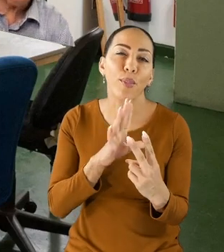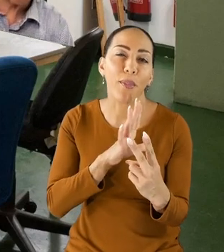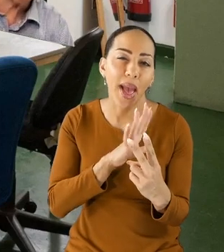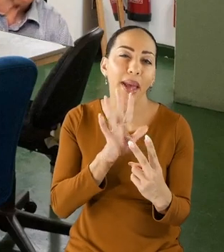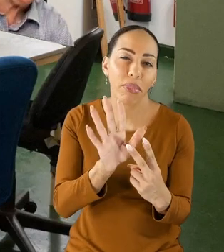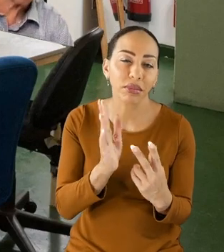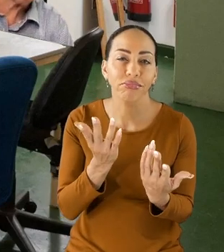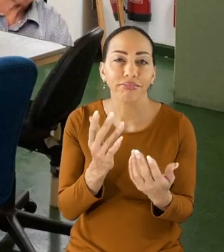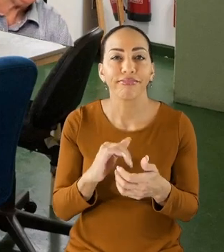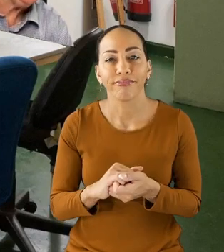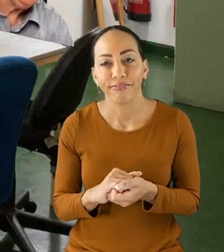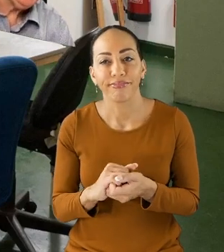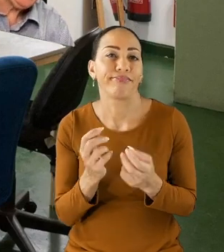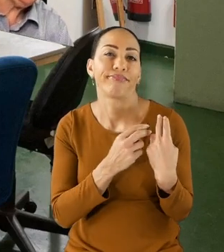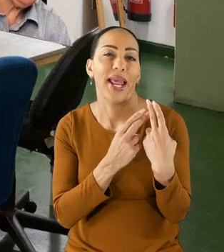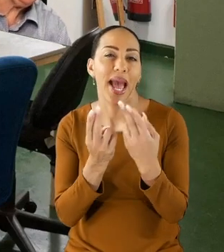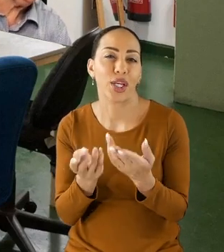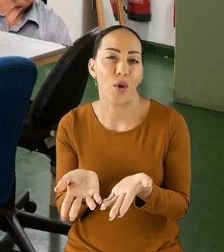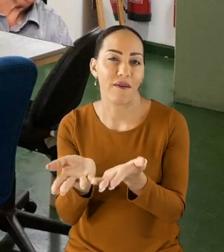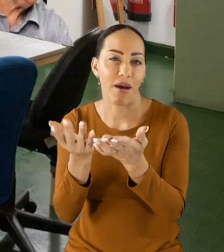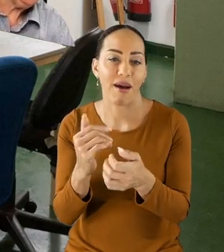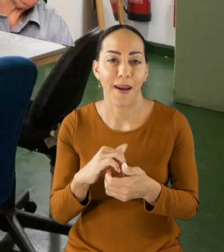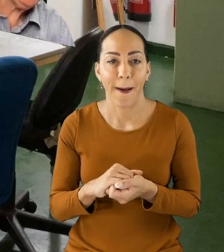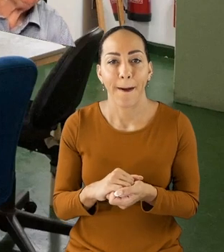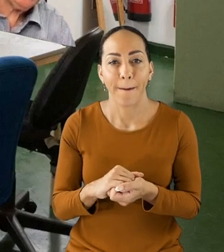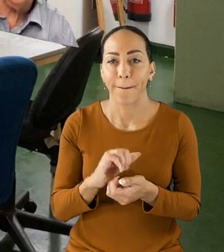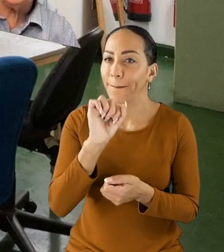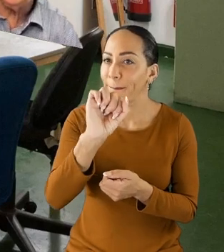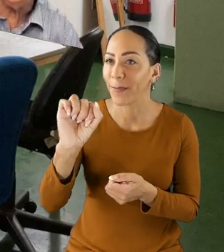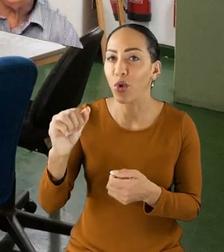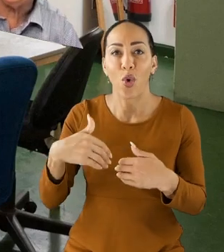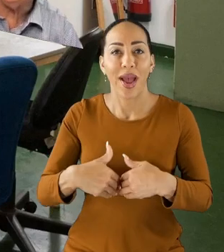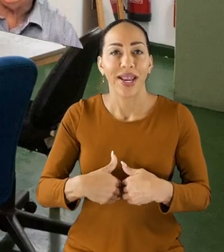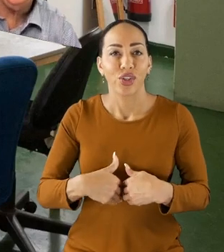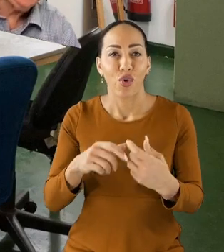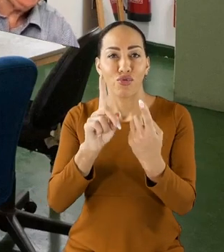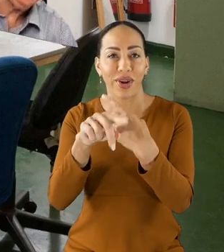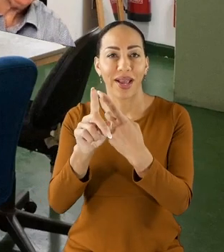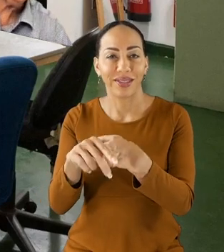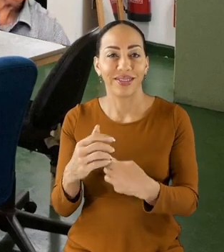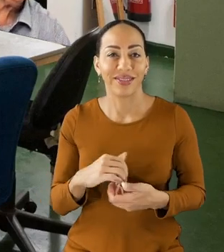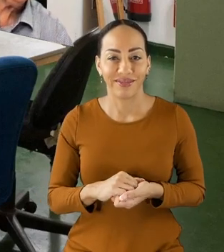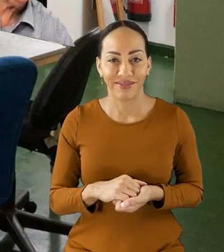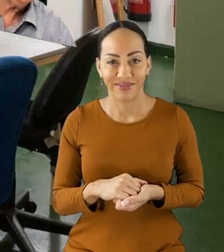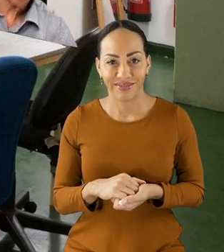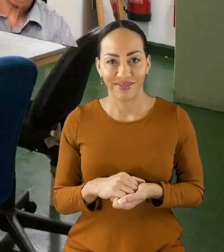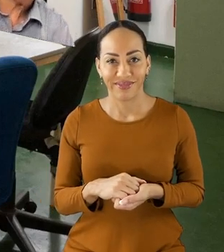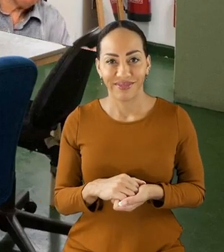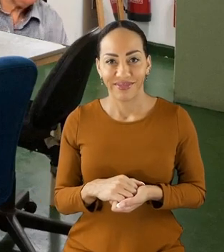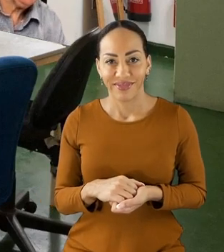two prepared, but I'll hand over for anyone's initial reaction or any questions to